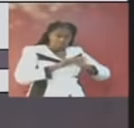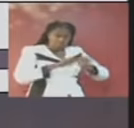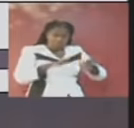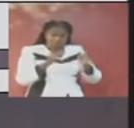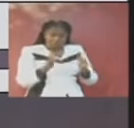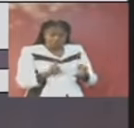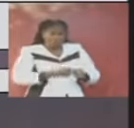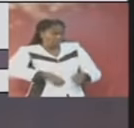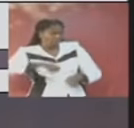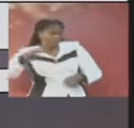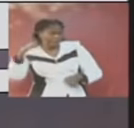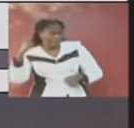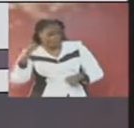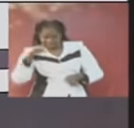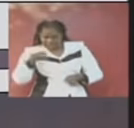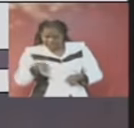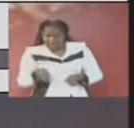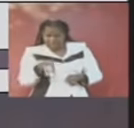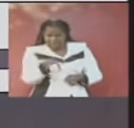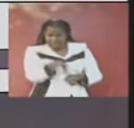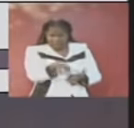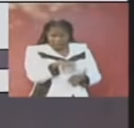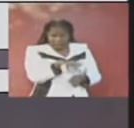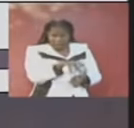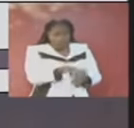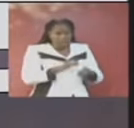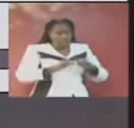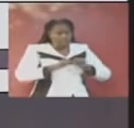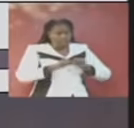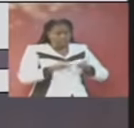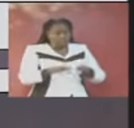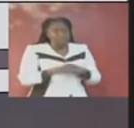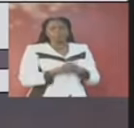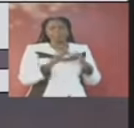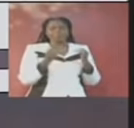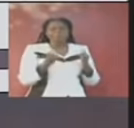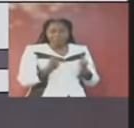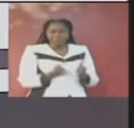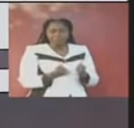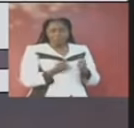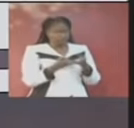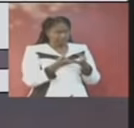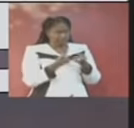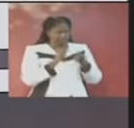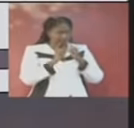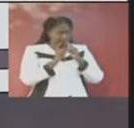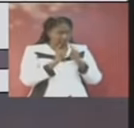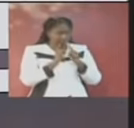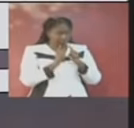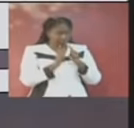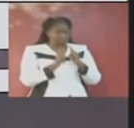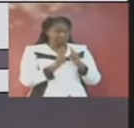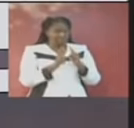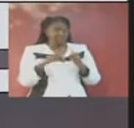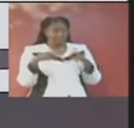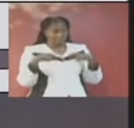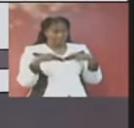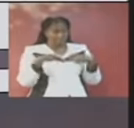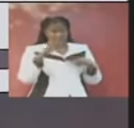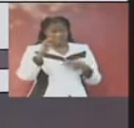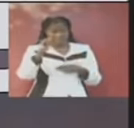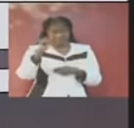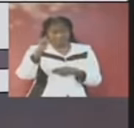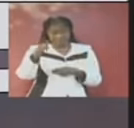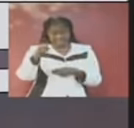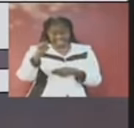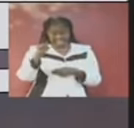which will really represent some of the work which we've been doing thus far. But I'll point out up front that while we present maps, there's quite a lot